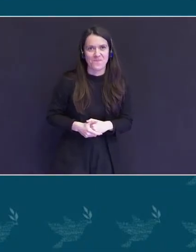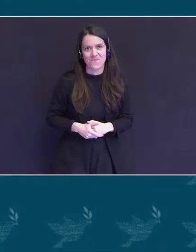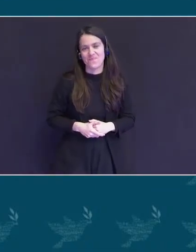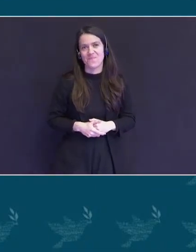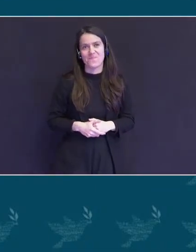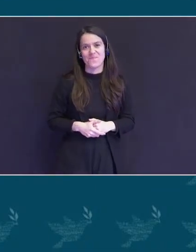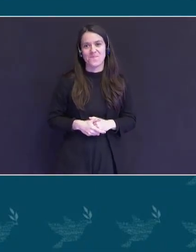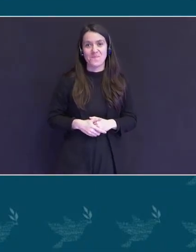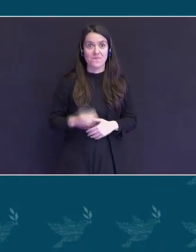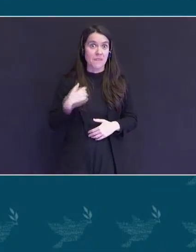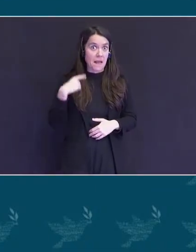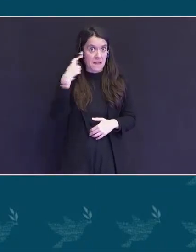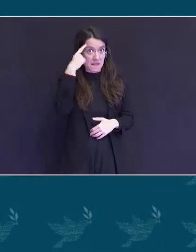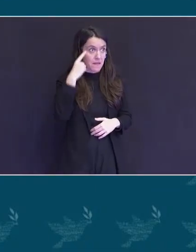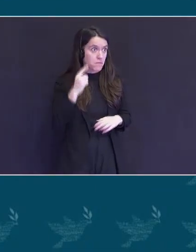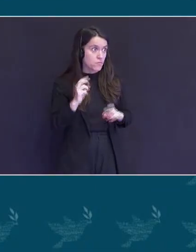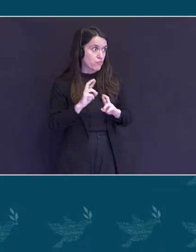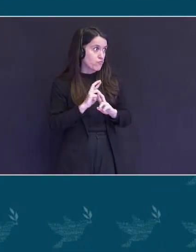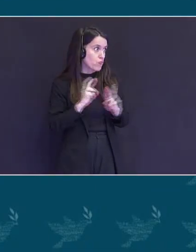I think we may start.